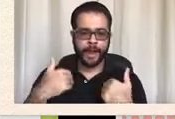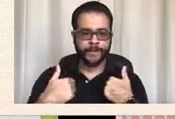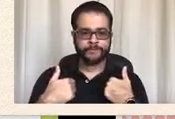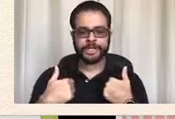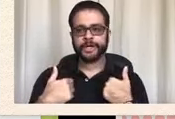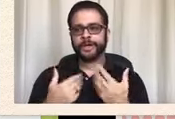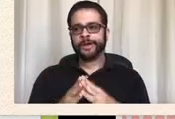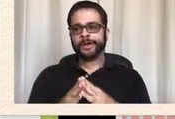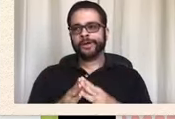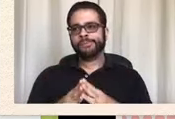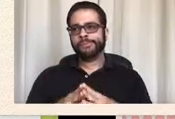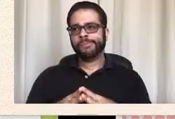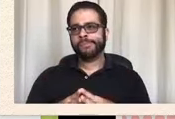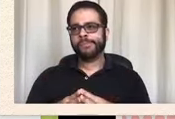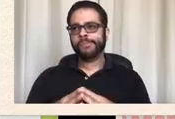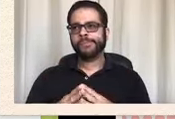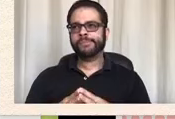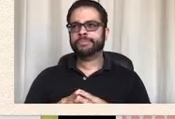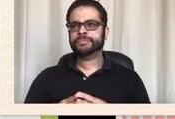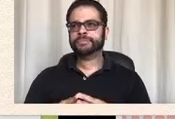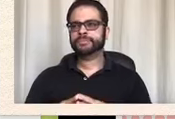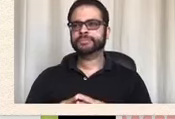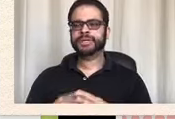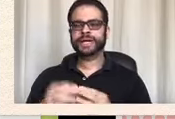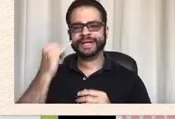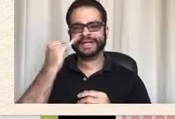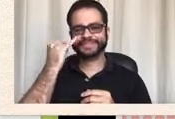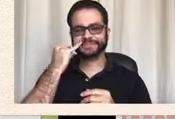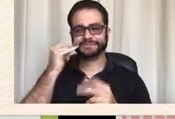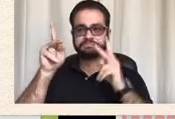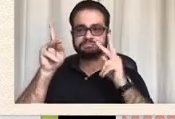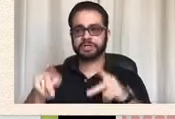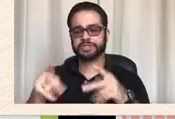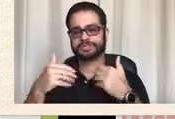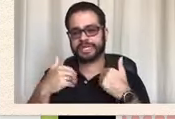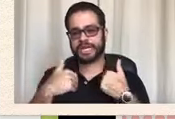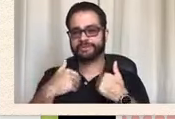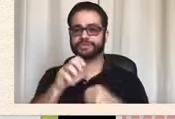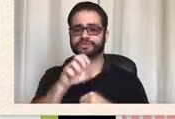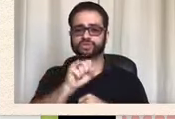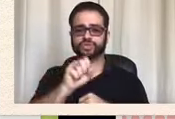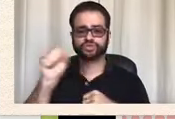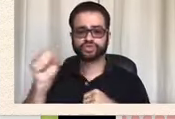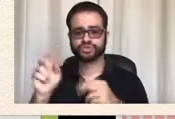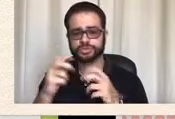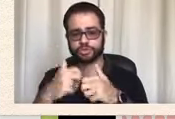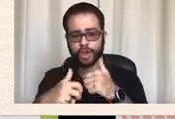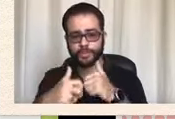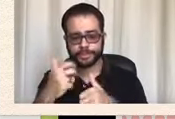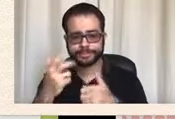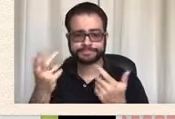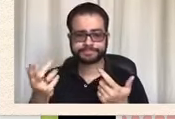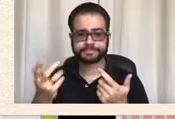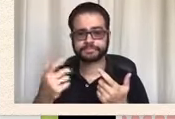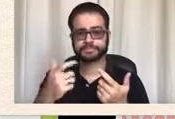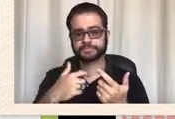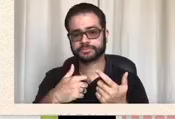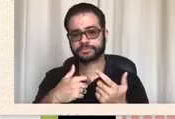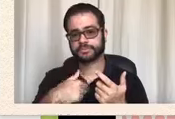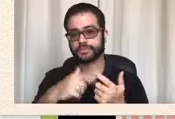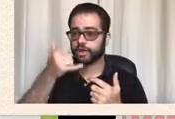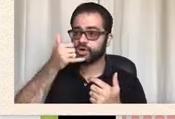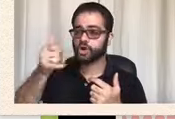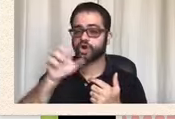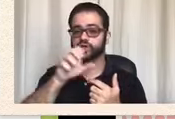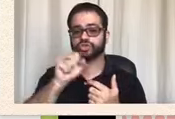if somebody's having a social security issue, then I call the social security office and see if they have somebody that can